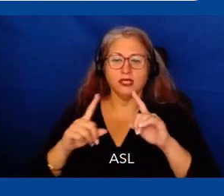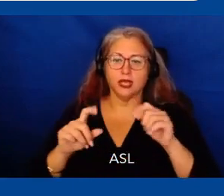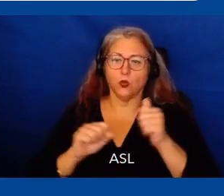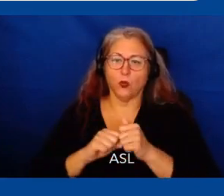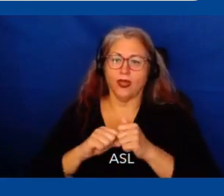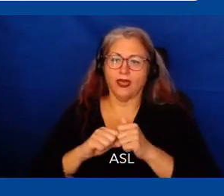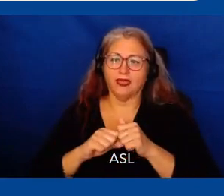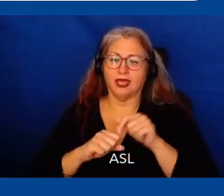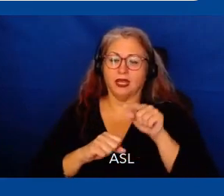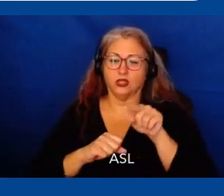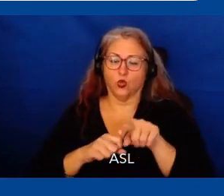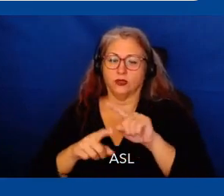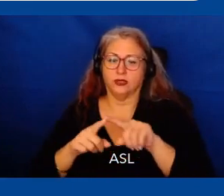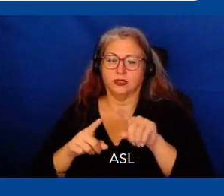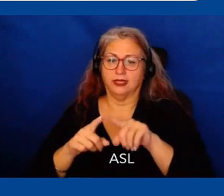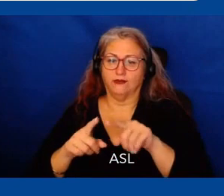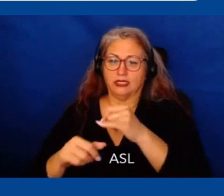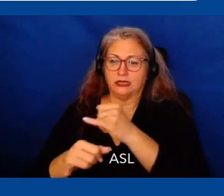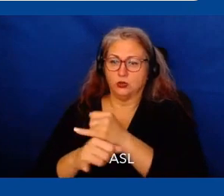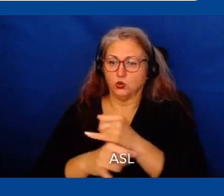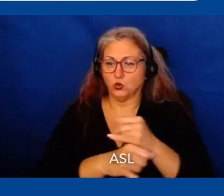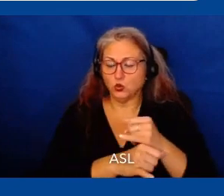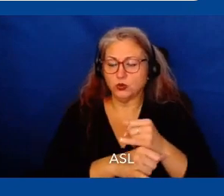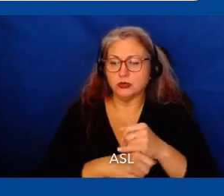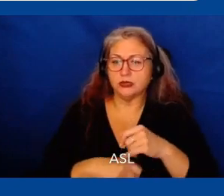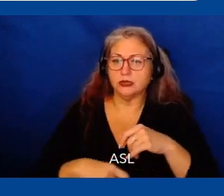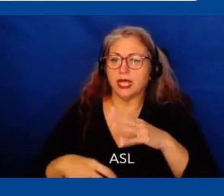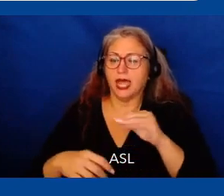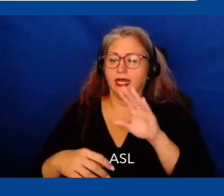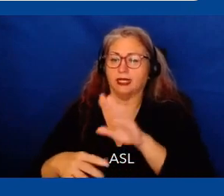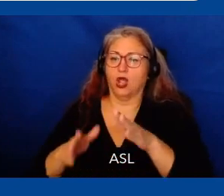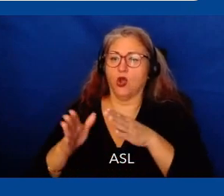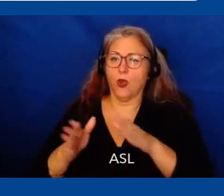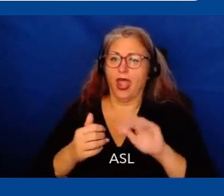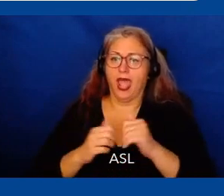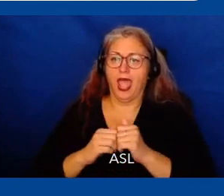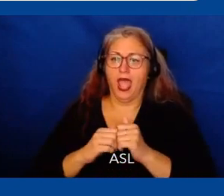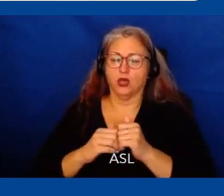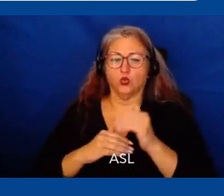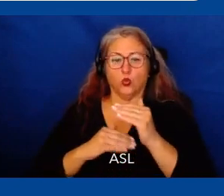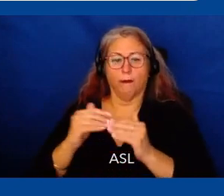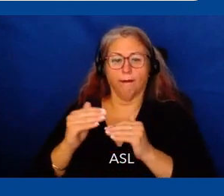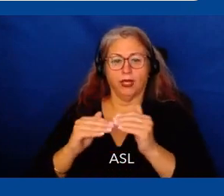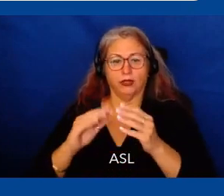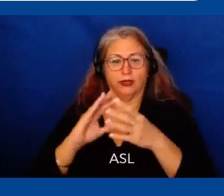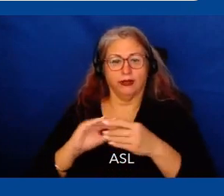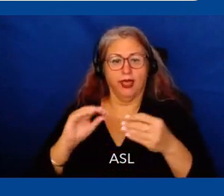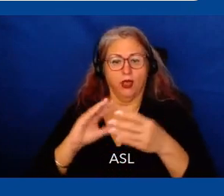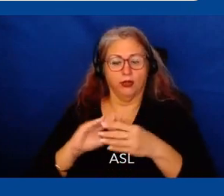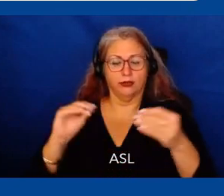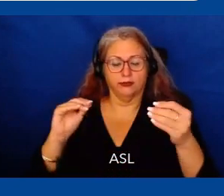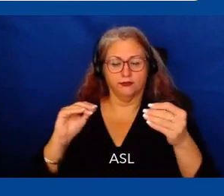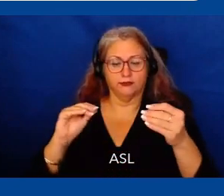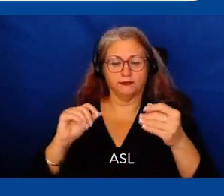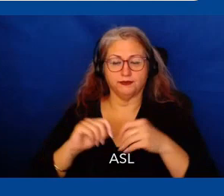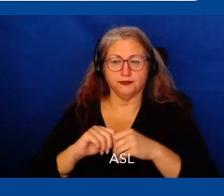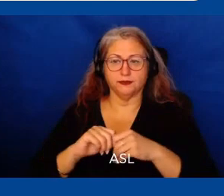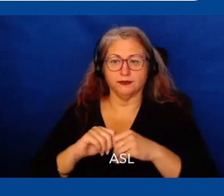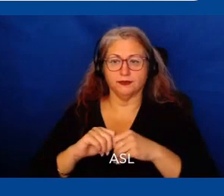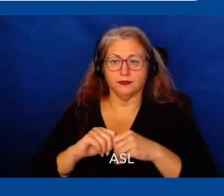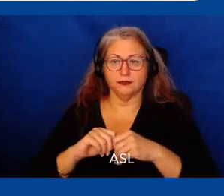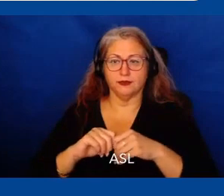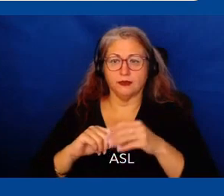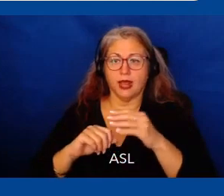the institution and its ways of building narratives, and uh,